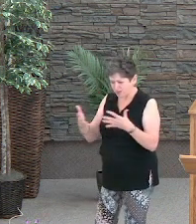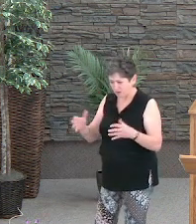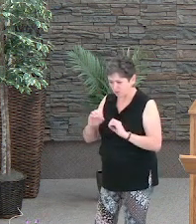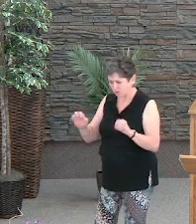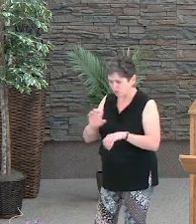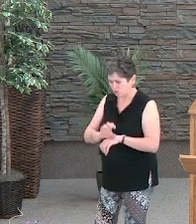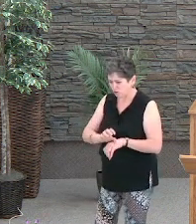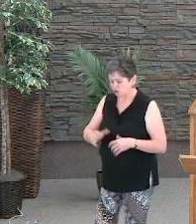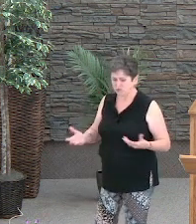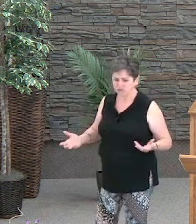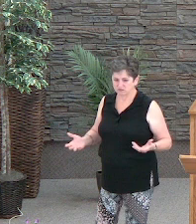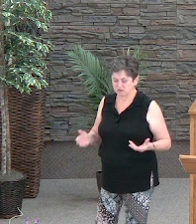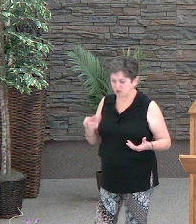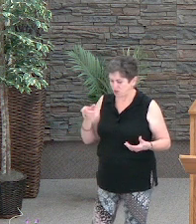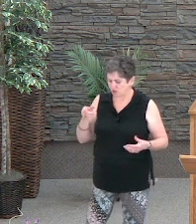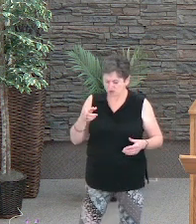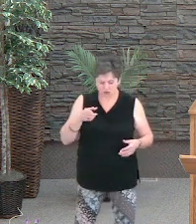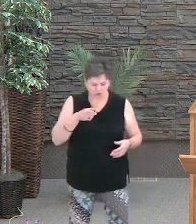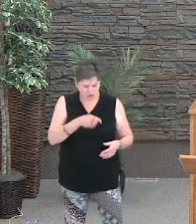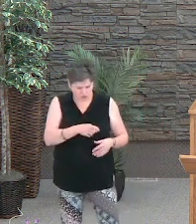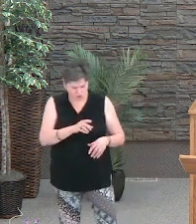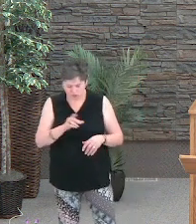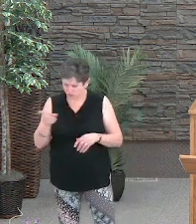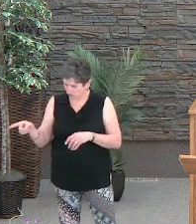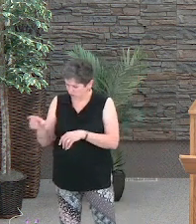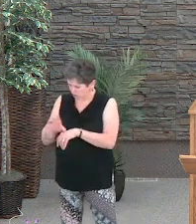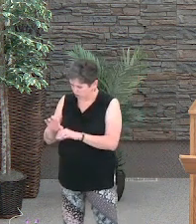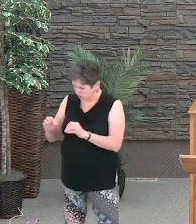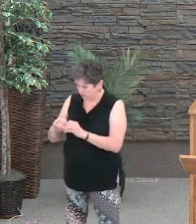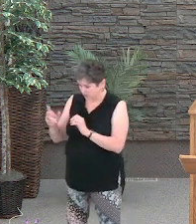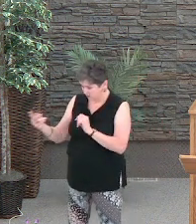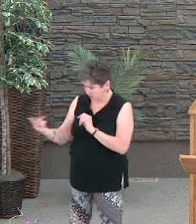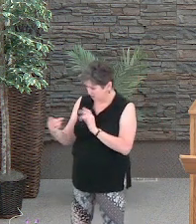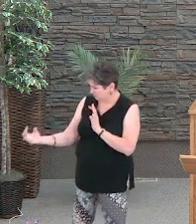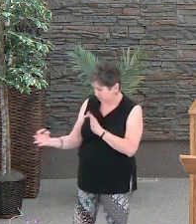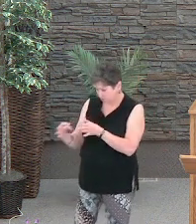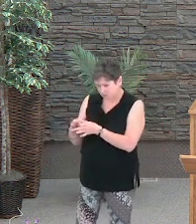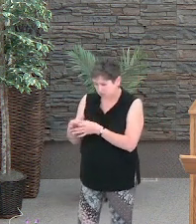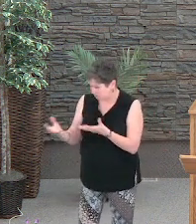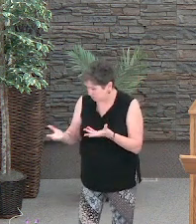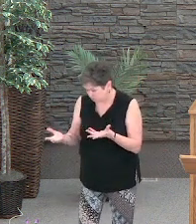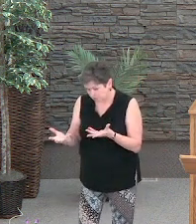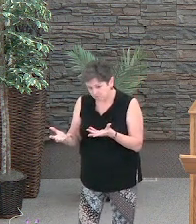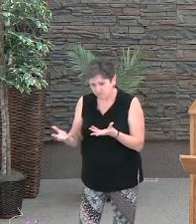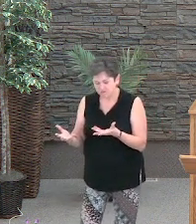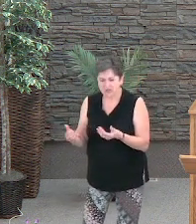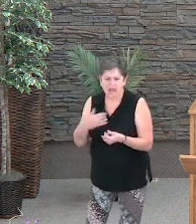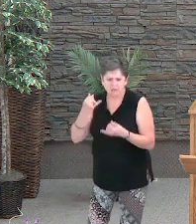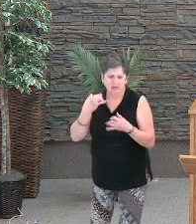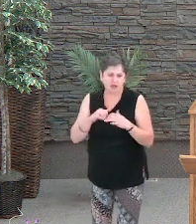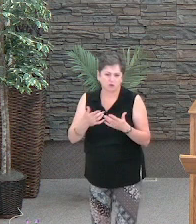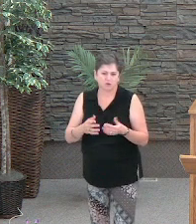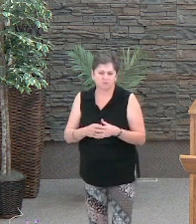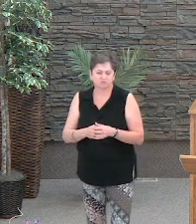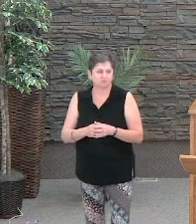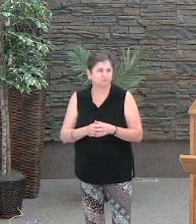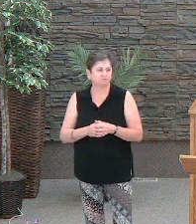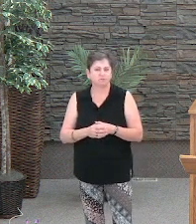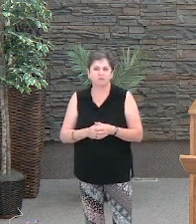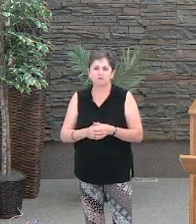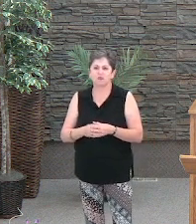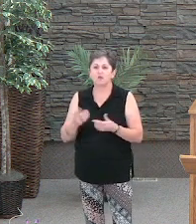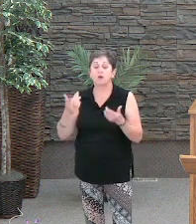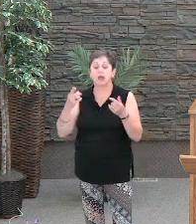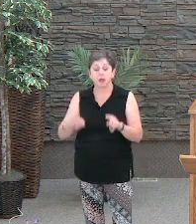church. And you're a church without a preacher. You think maybe we could, you know. Seriously, that's how I imagine it going. And what